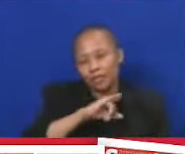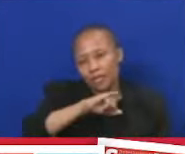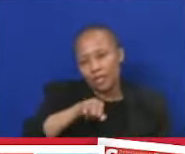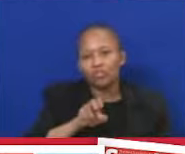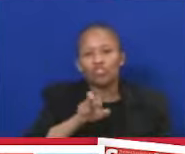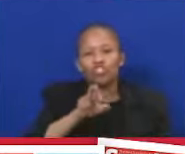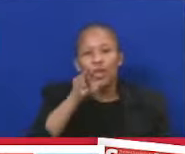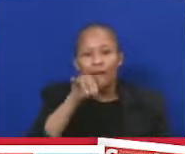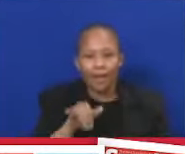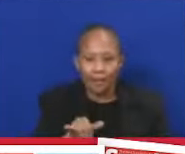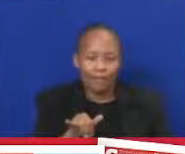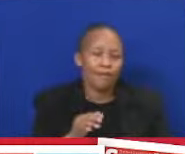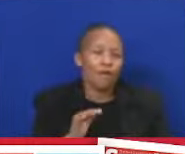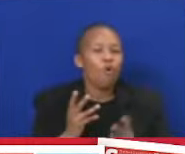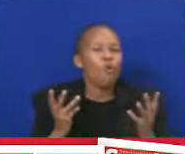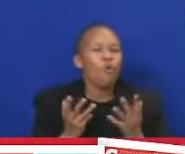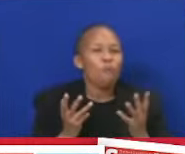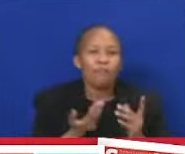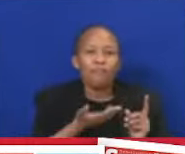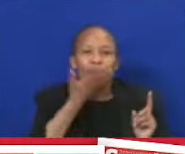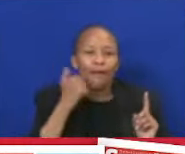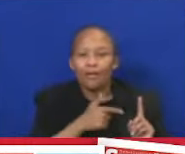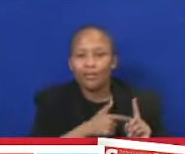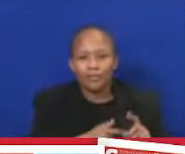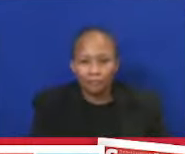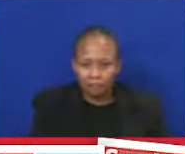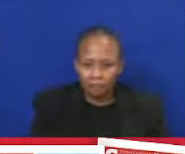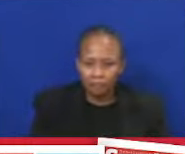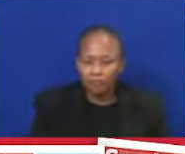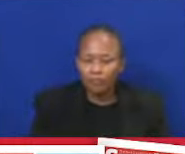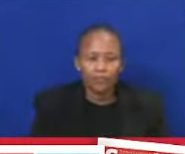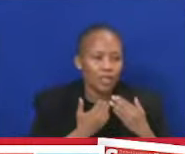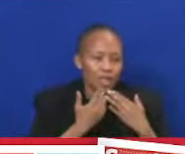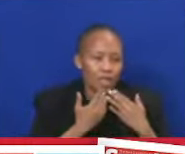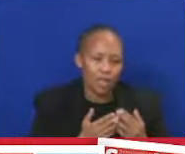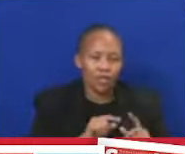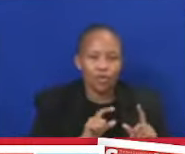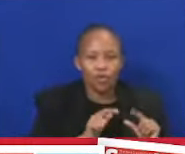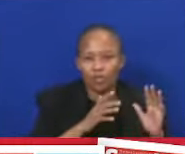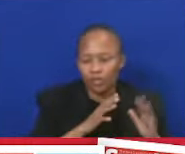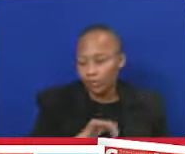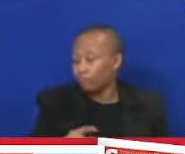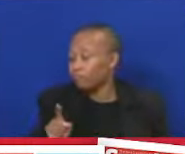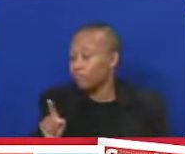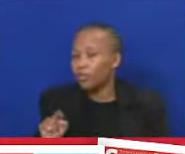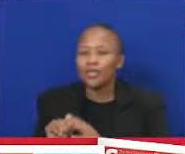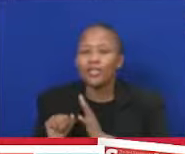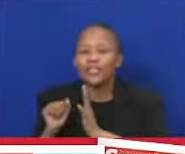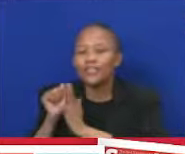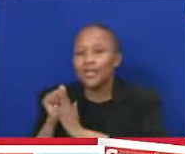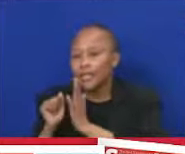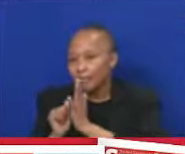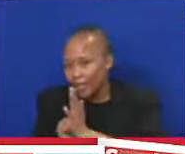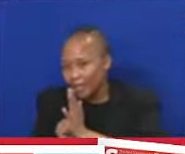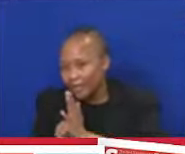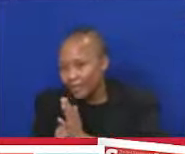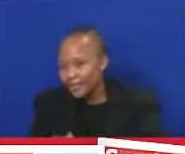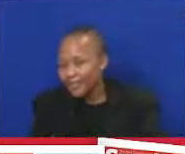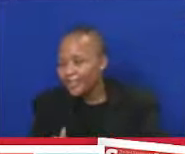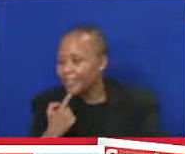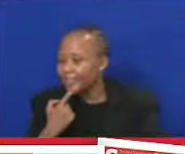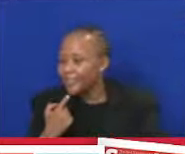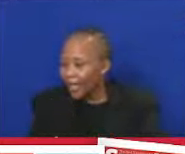Mr. In your, in your statement, you say that he replied that he did not know him.